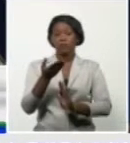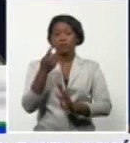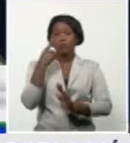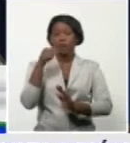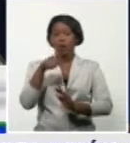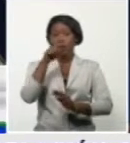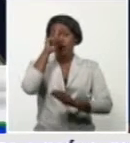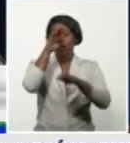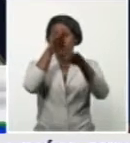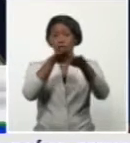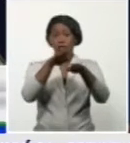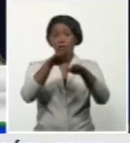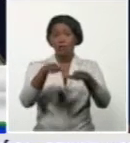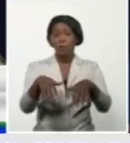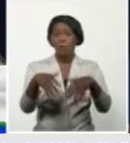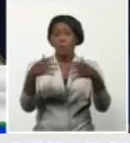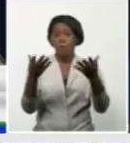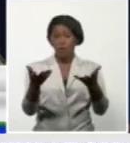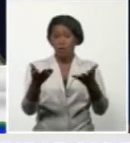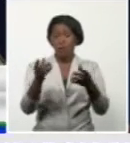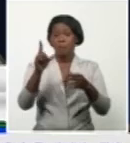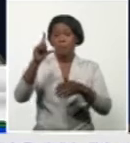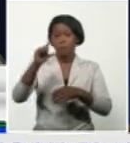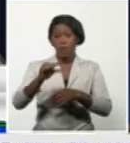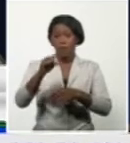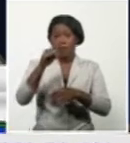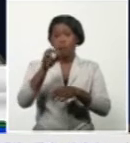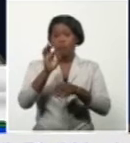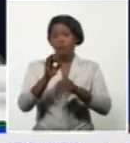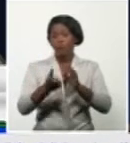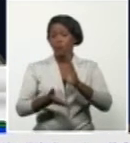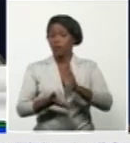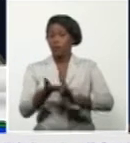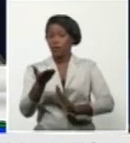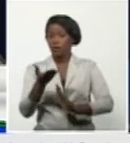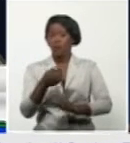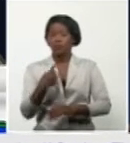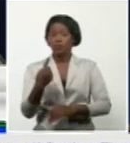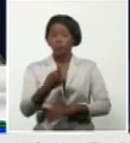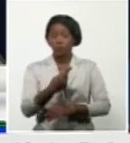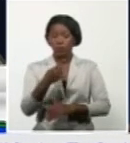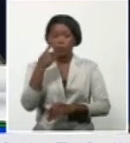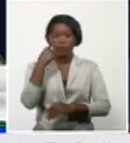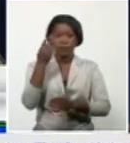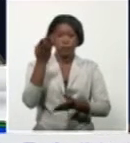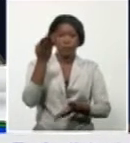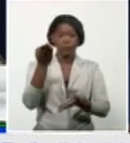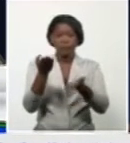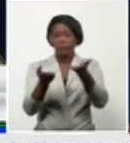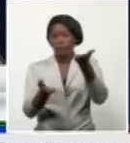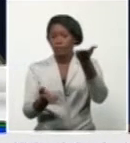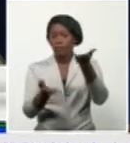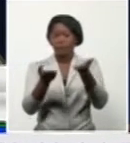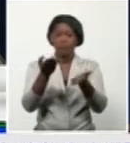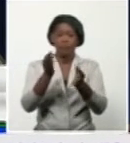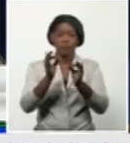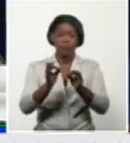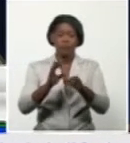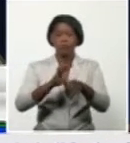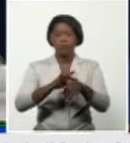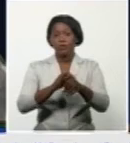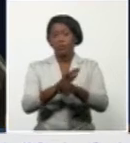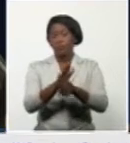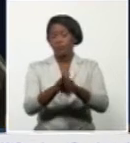more admissions than discharges. And this is an indicator that we also follow in the assessment of